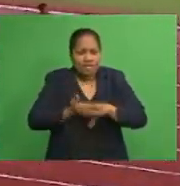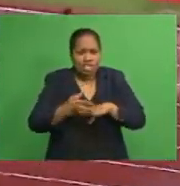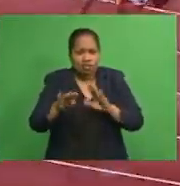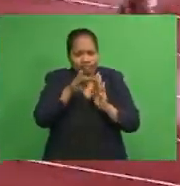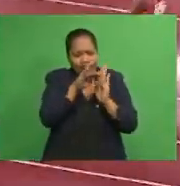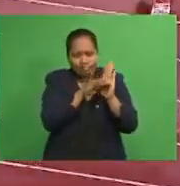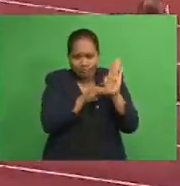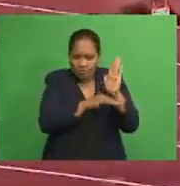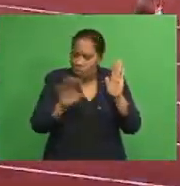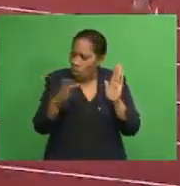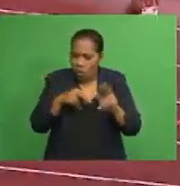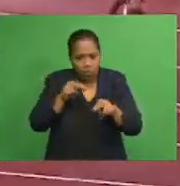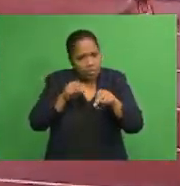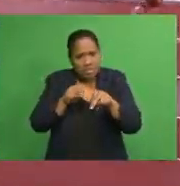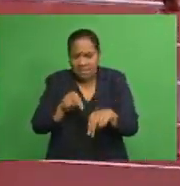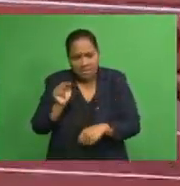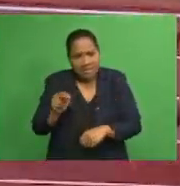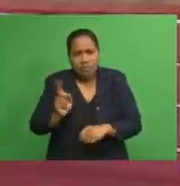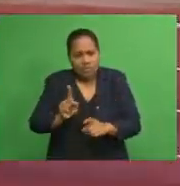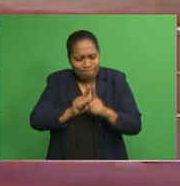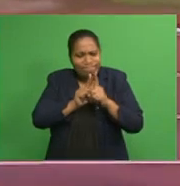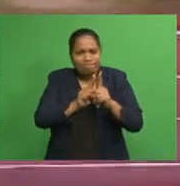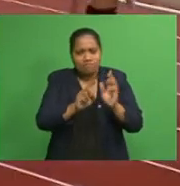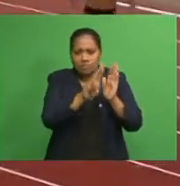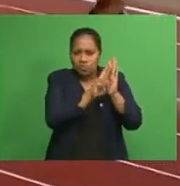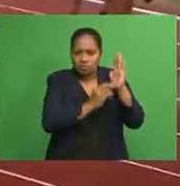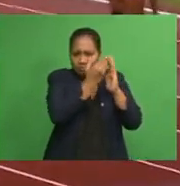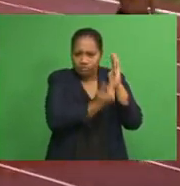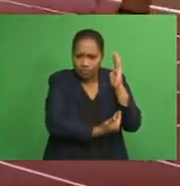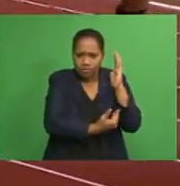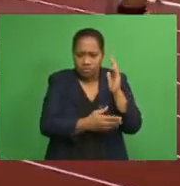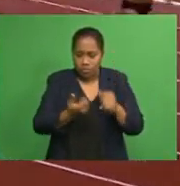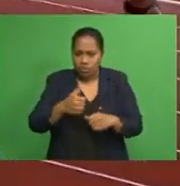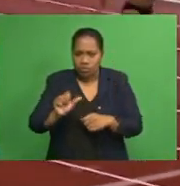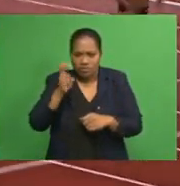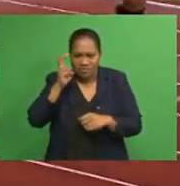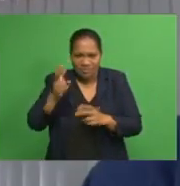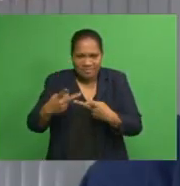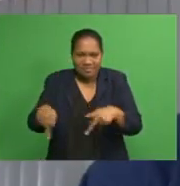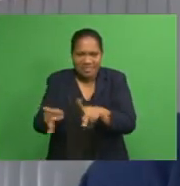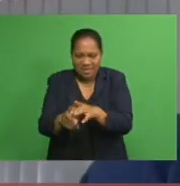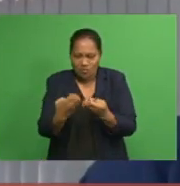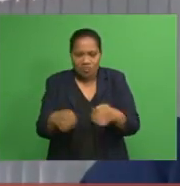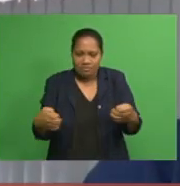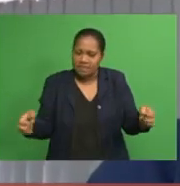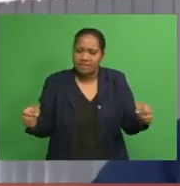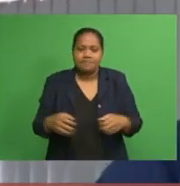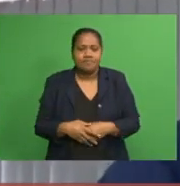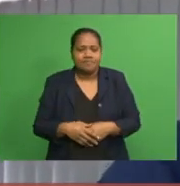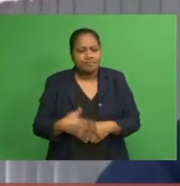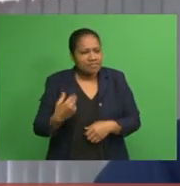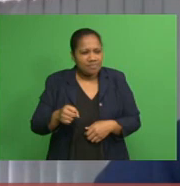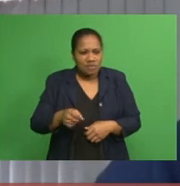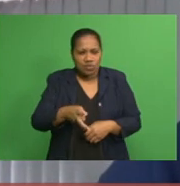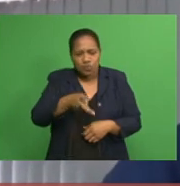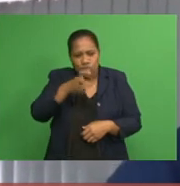to comply with strict requirements in place for the use of training facilities and equipment. There are strict guidelines on the